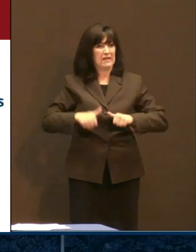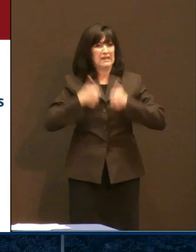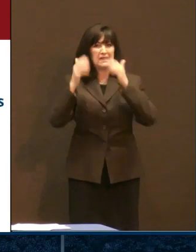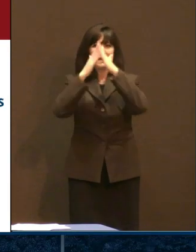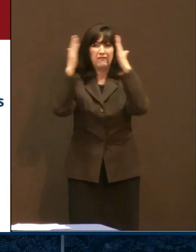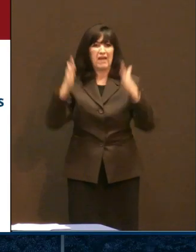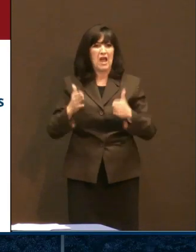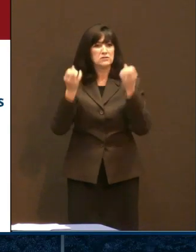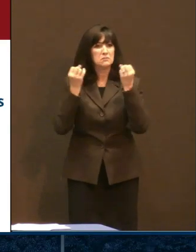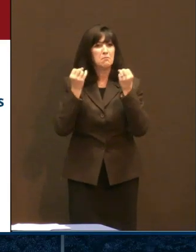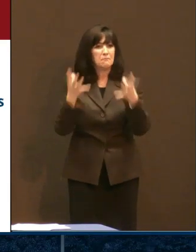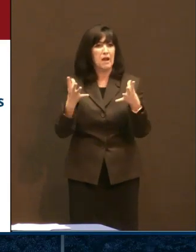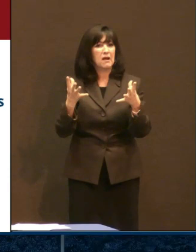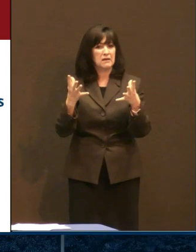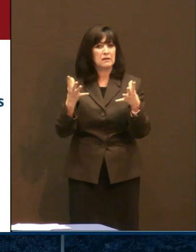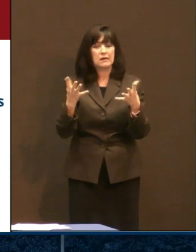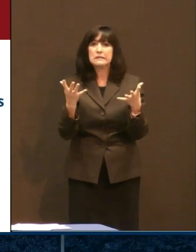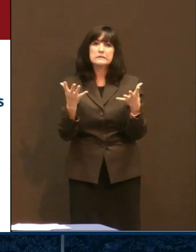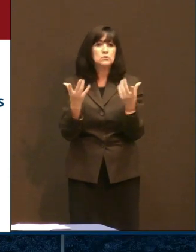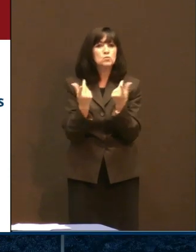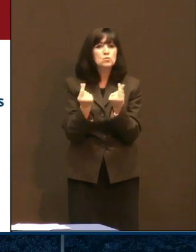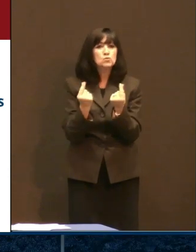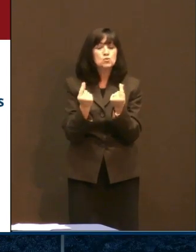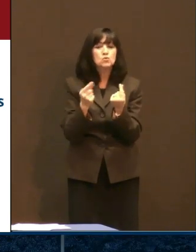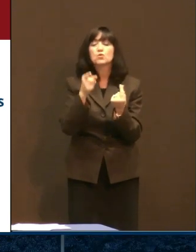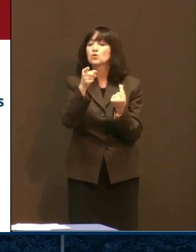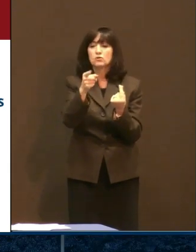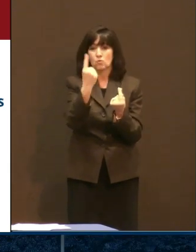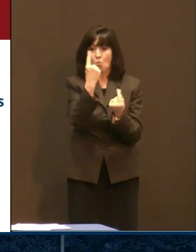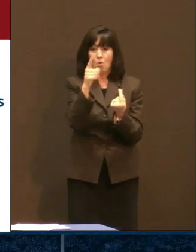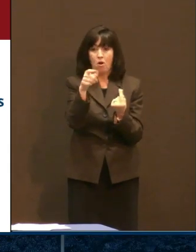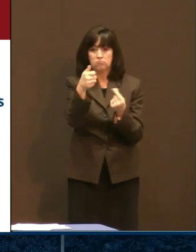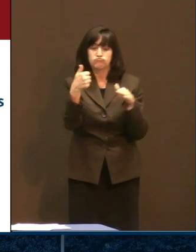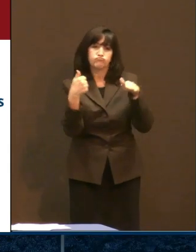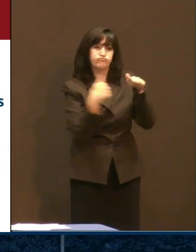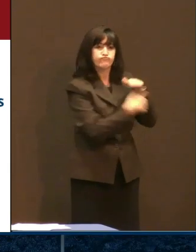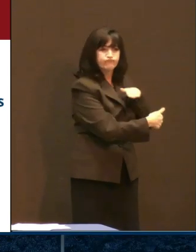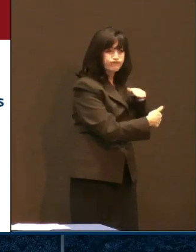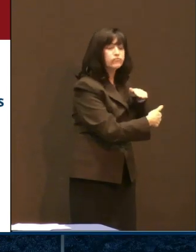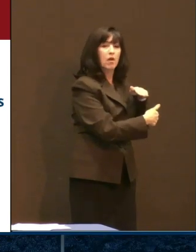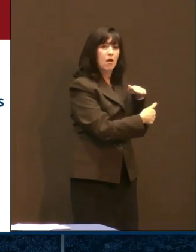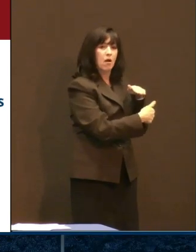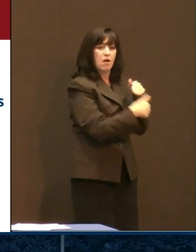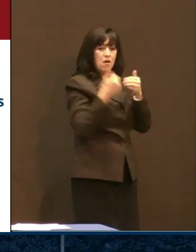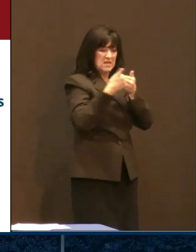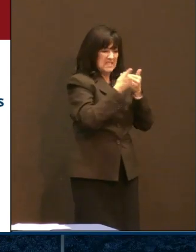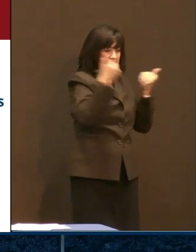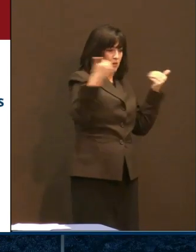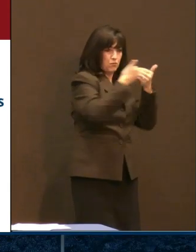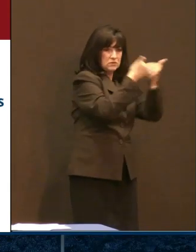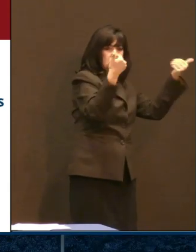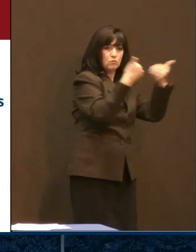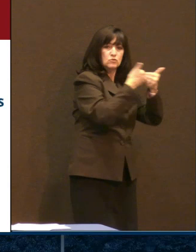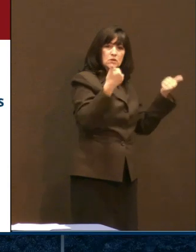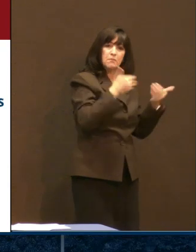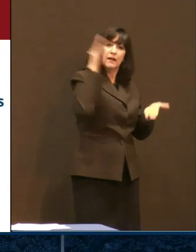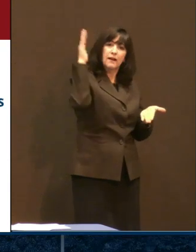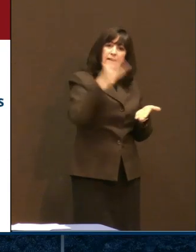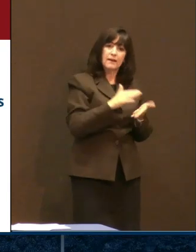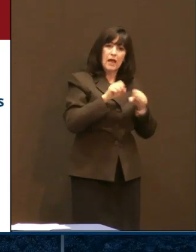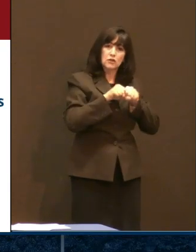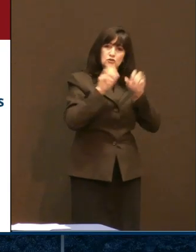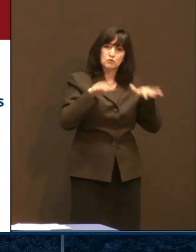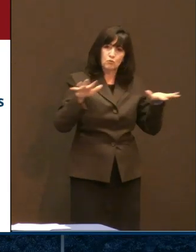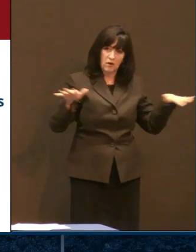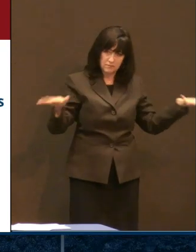Management, Sussex County, the Homeless Task Force being run by a number of nonprofits,